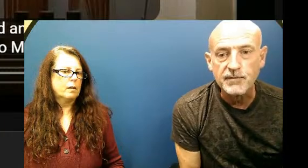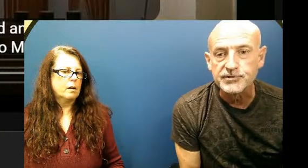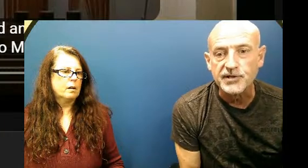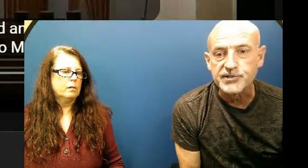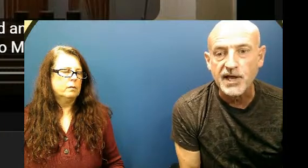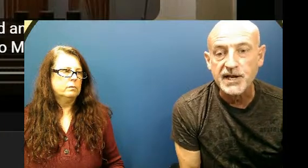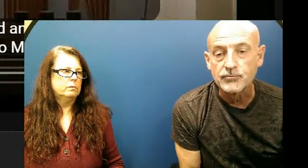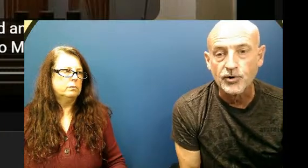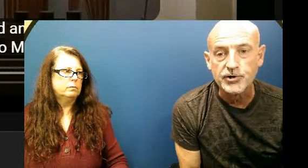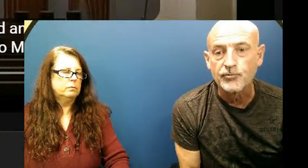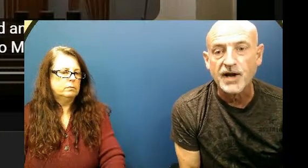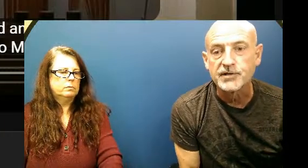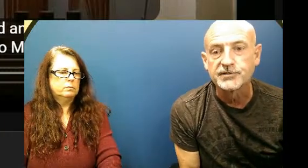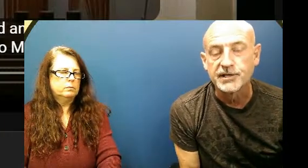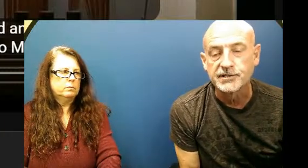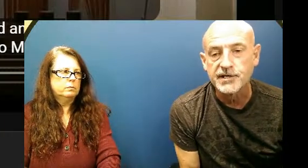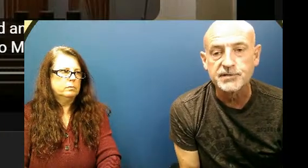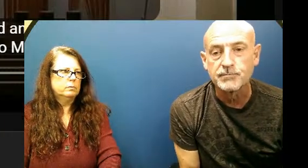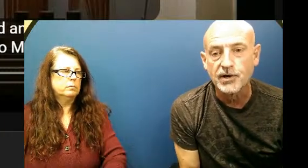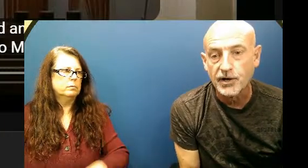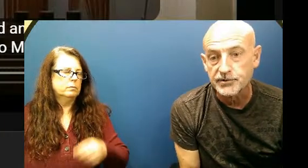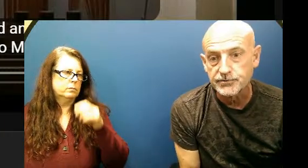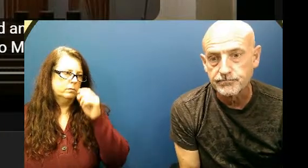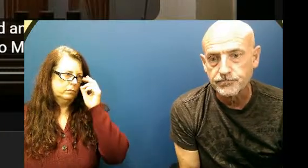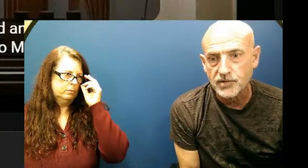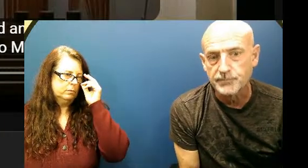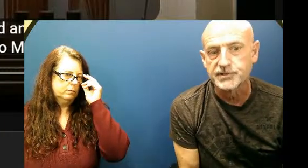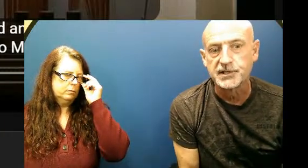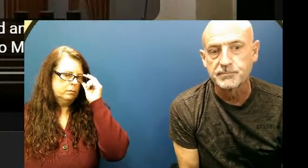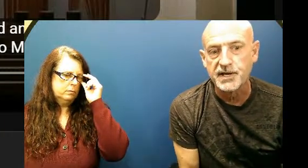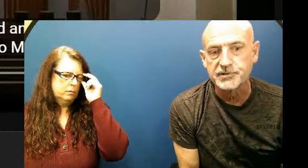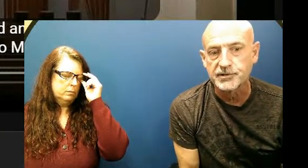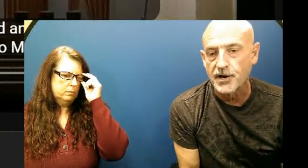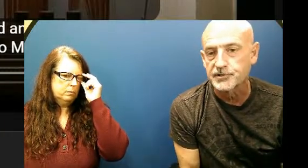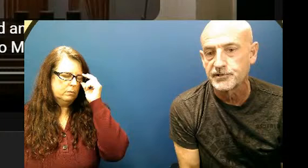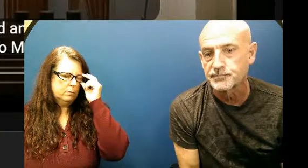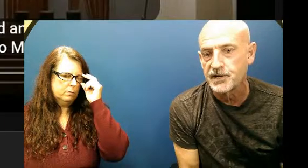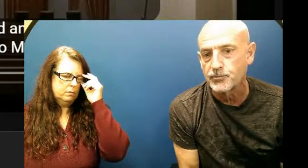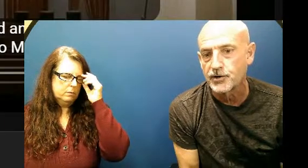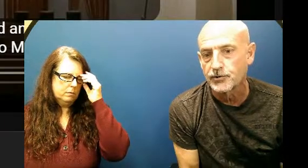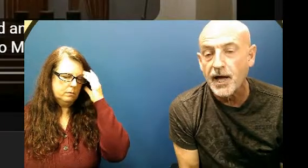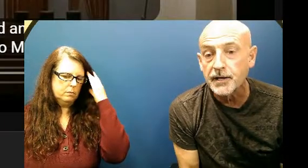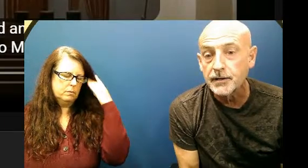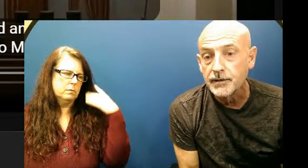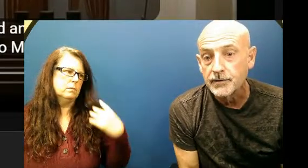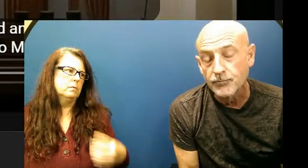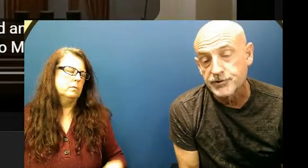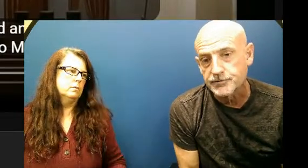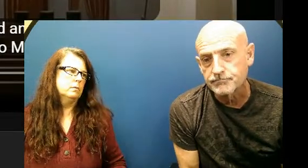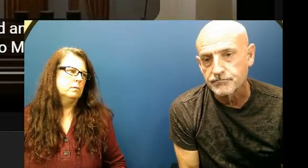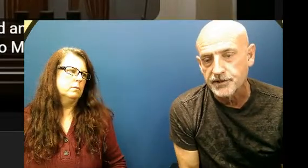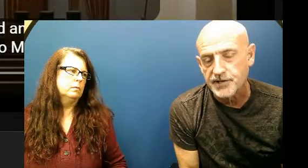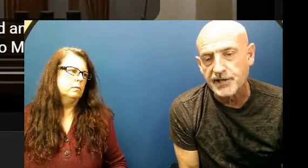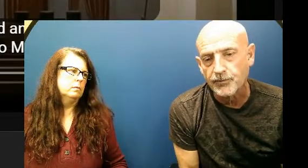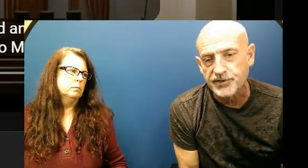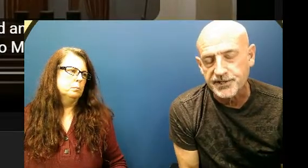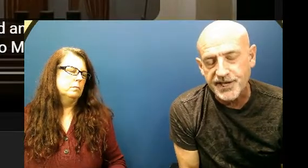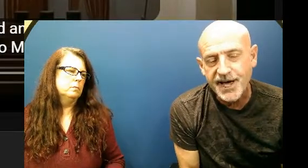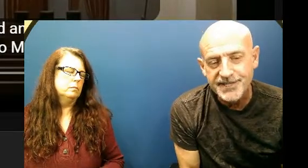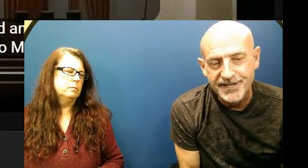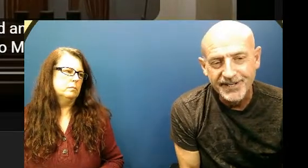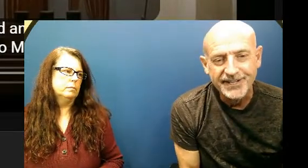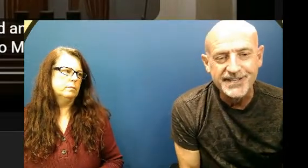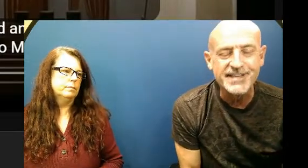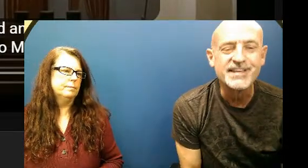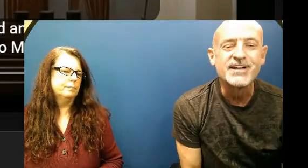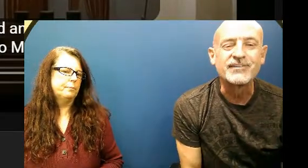The government's not saying, well, your right doesn't exist because obscene speech is content of speech we don't like, which is exactly what they